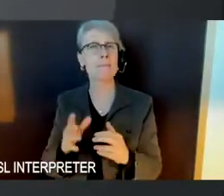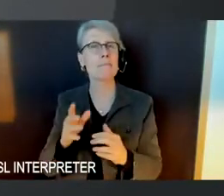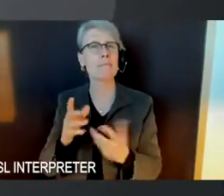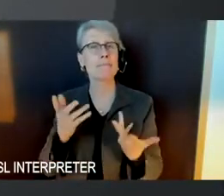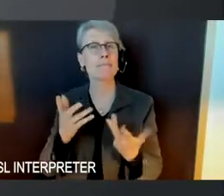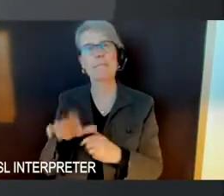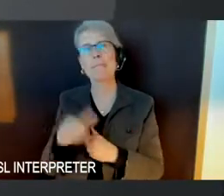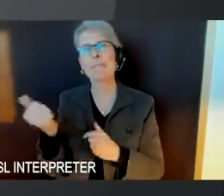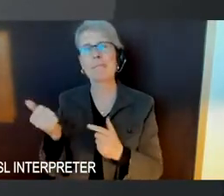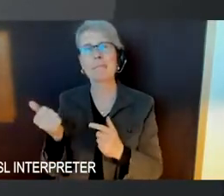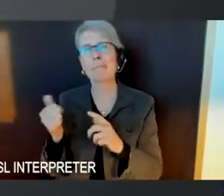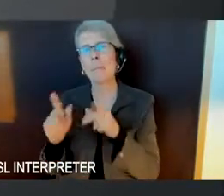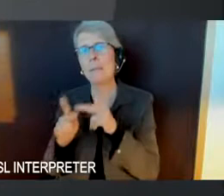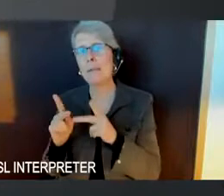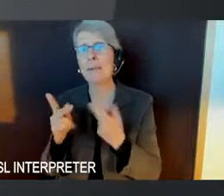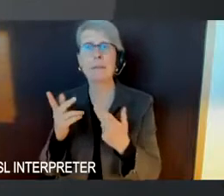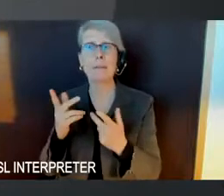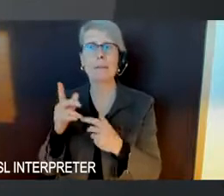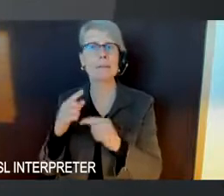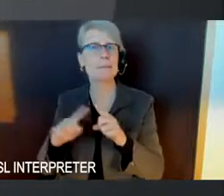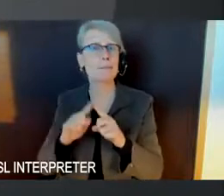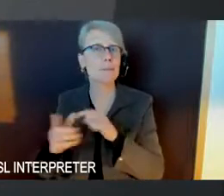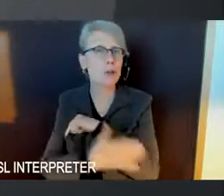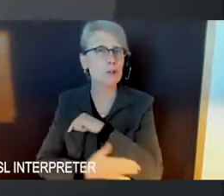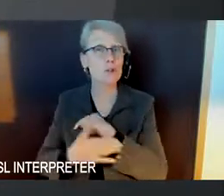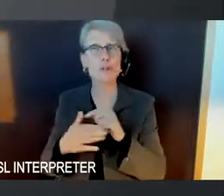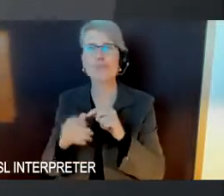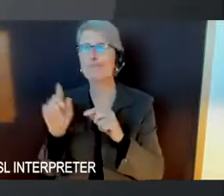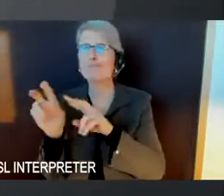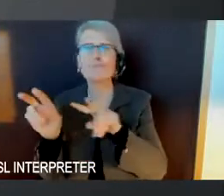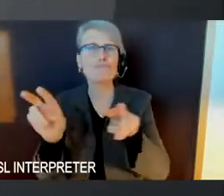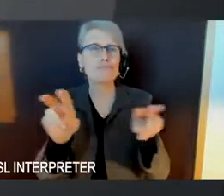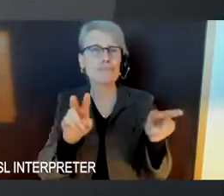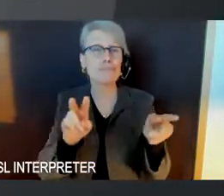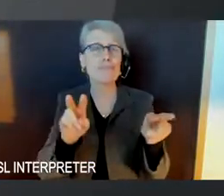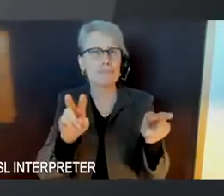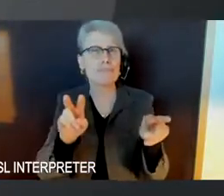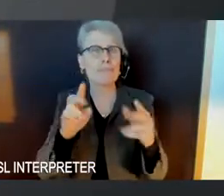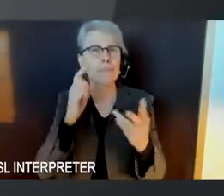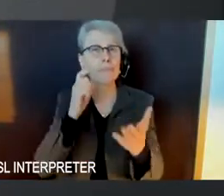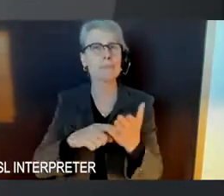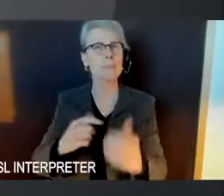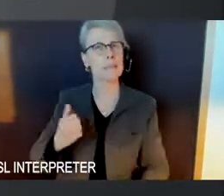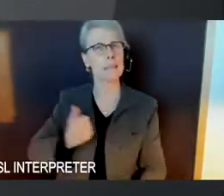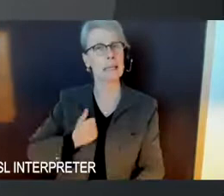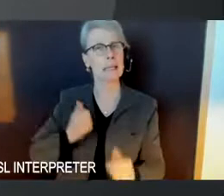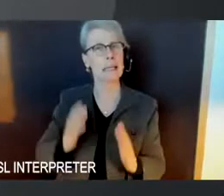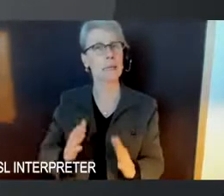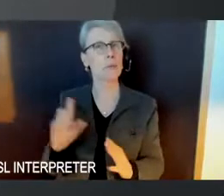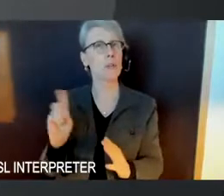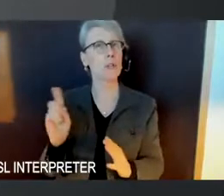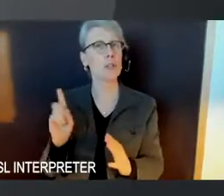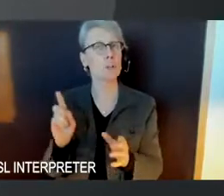at our own neighbors and our conversations across political perspectives, we actually